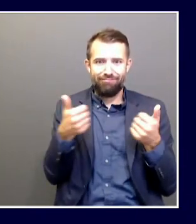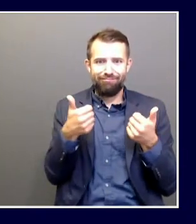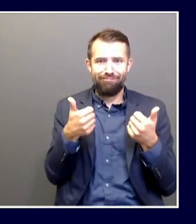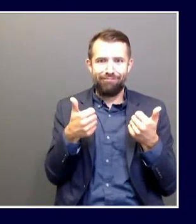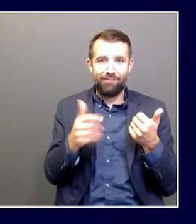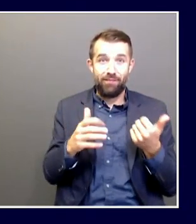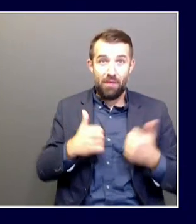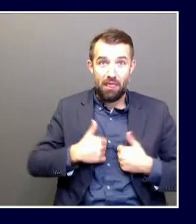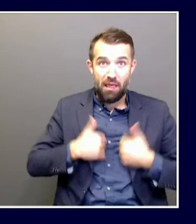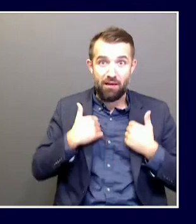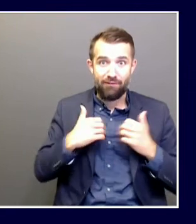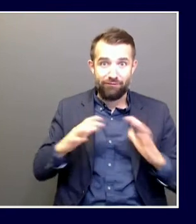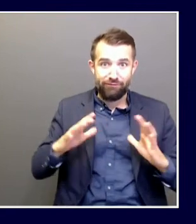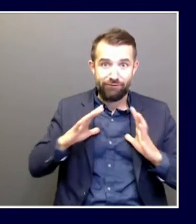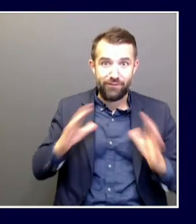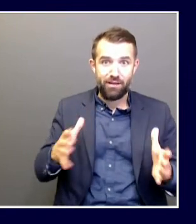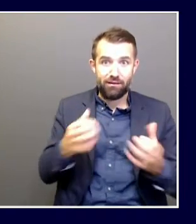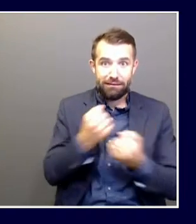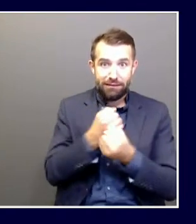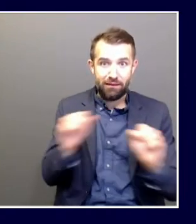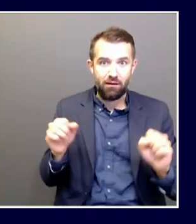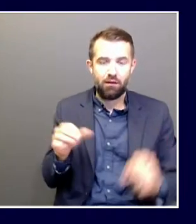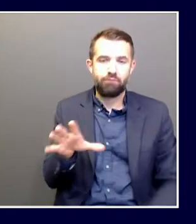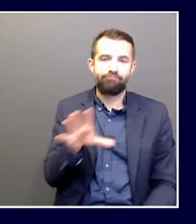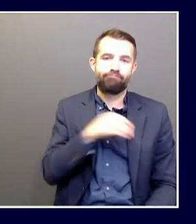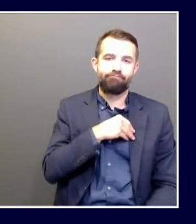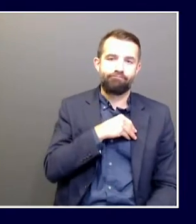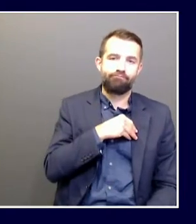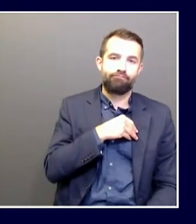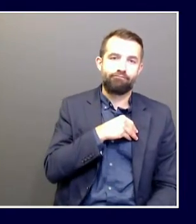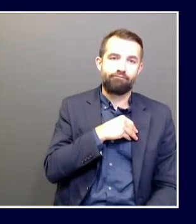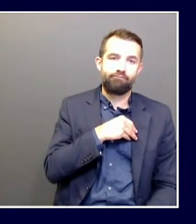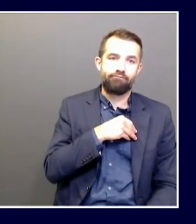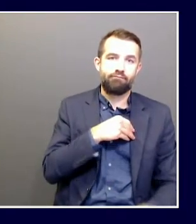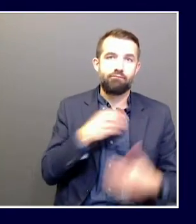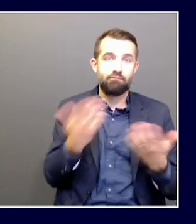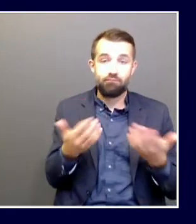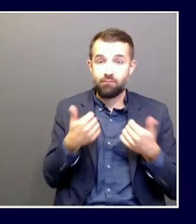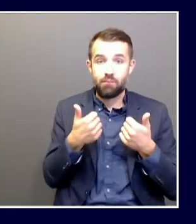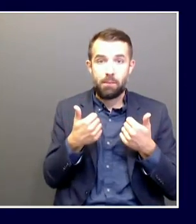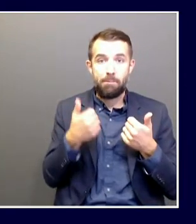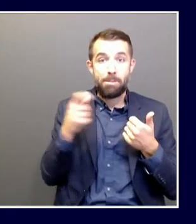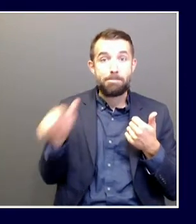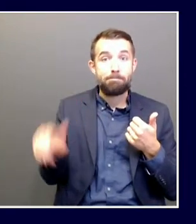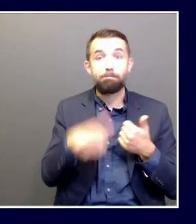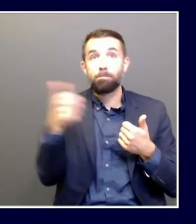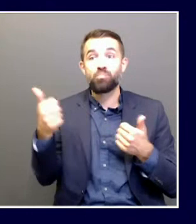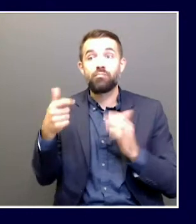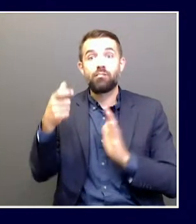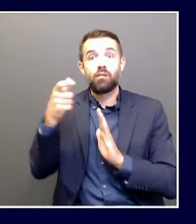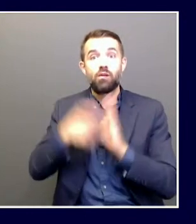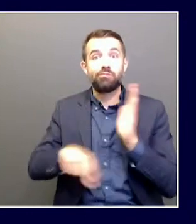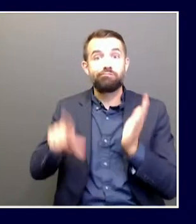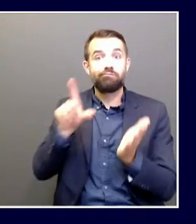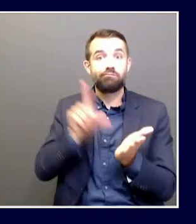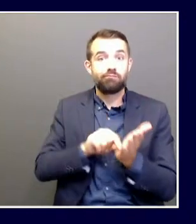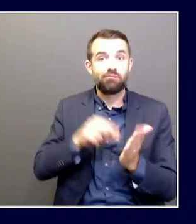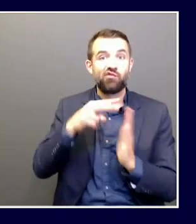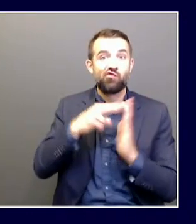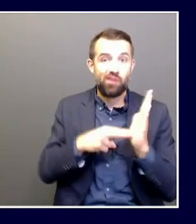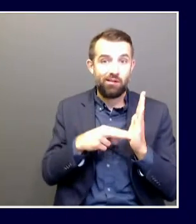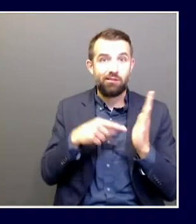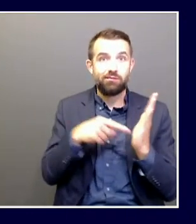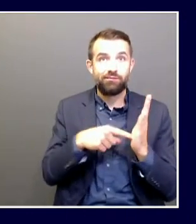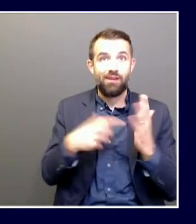one strand. The other, which is something I read in the paper, but another individual who was a healthcare worker noted that it was a condition of